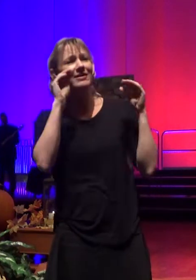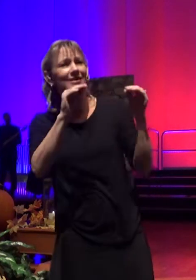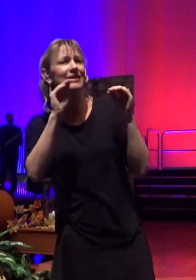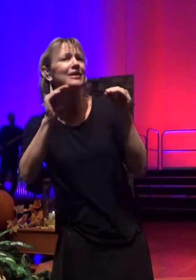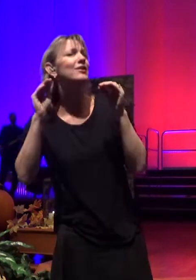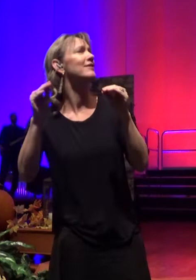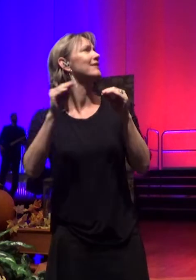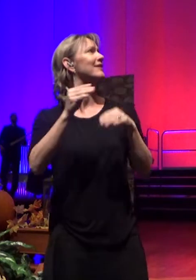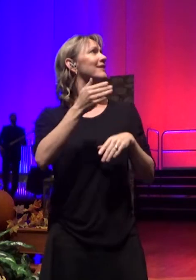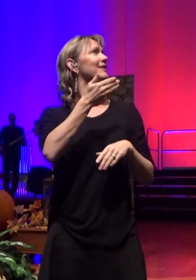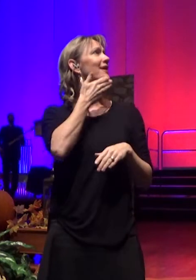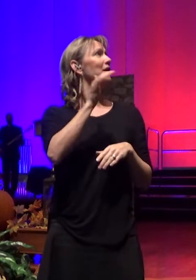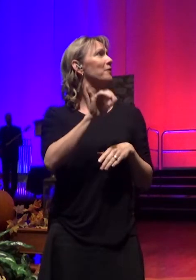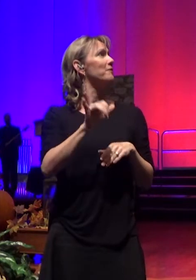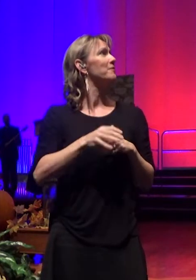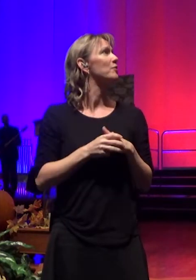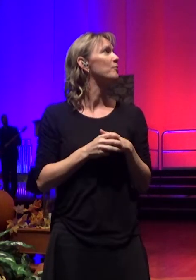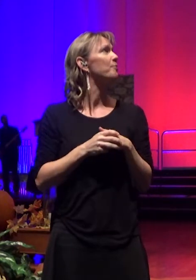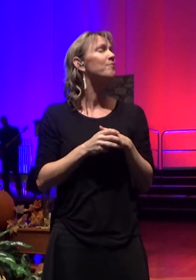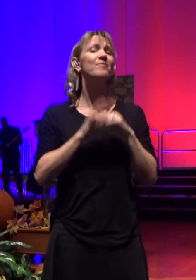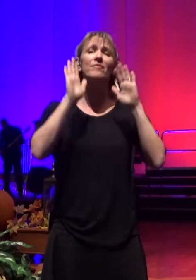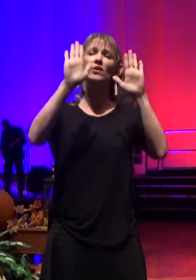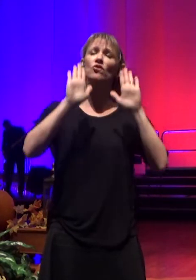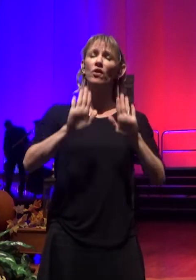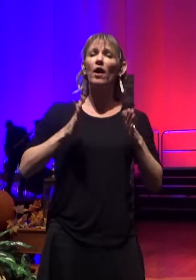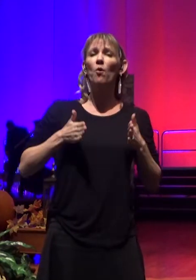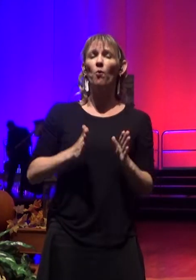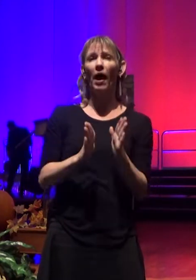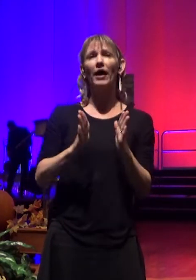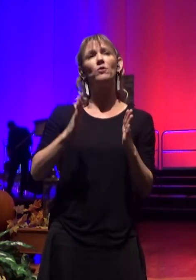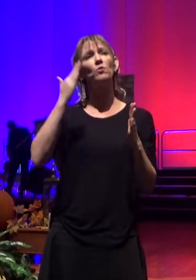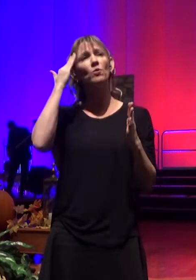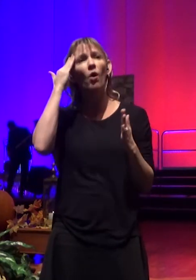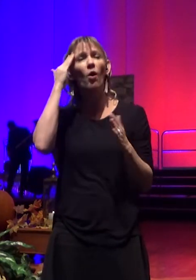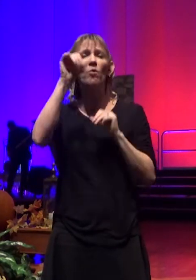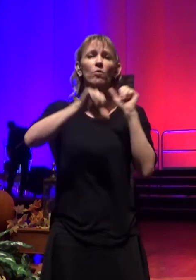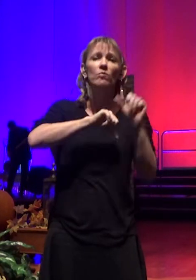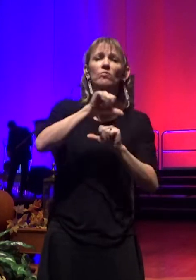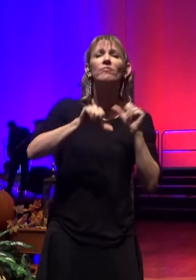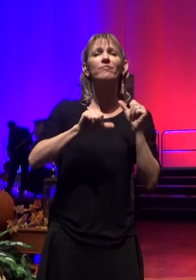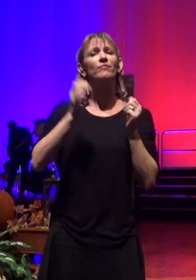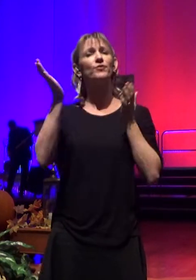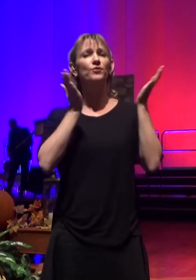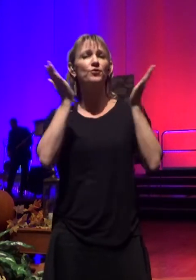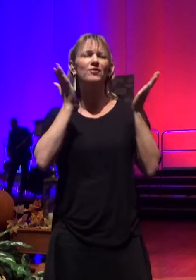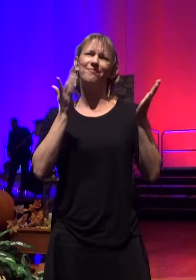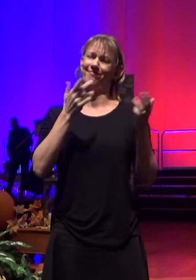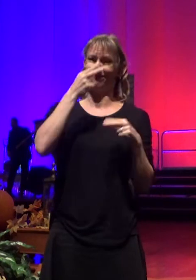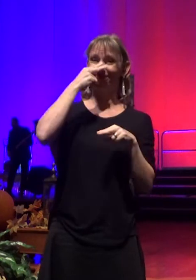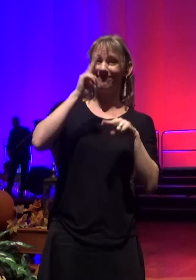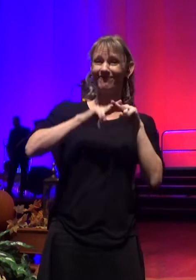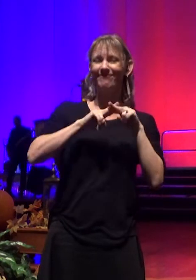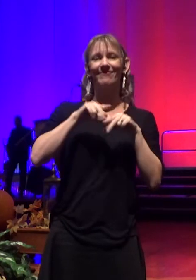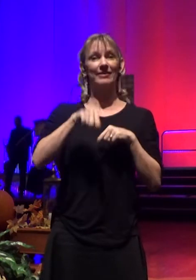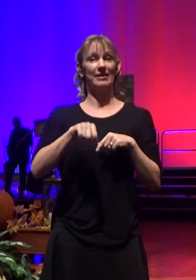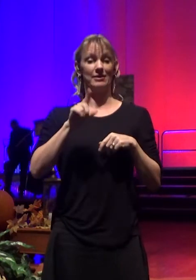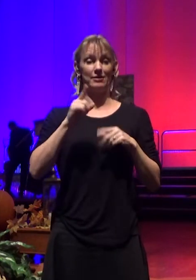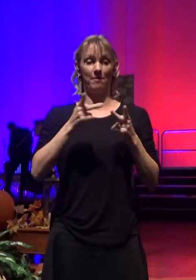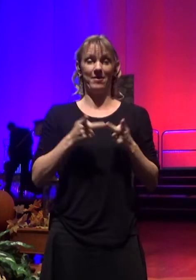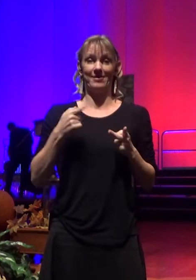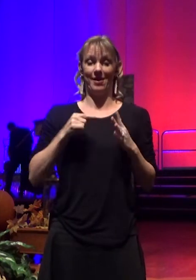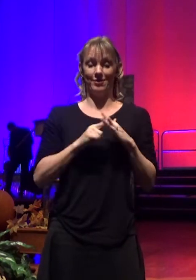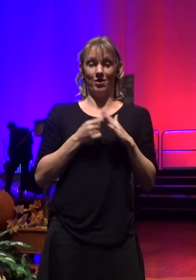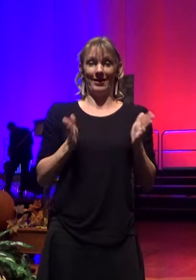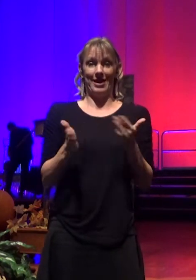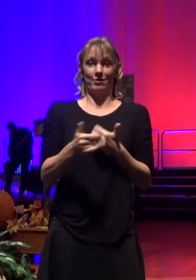teaching. Thank you, too. And it's just a great way to get to know people. It's a great way to serve, and just, it's fun. This is where I started,